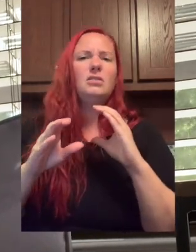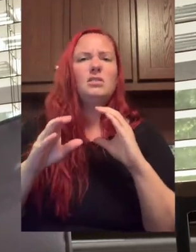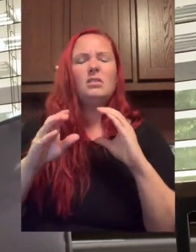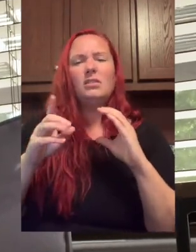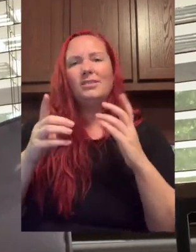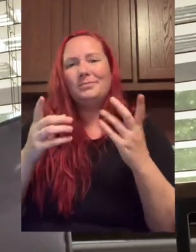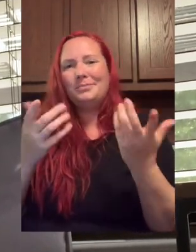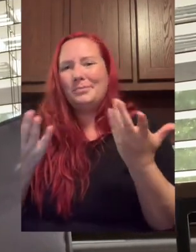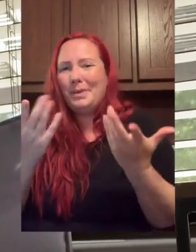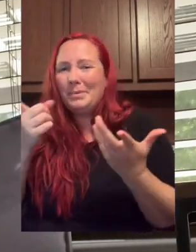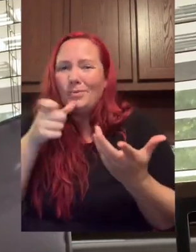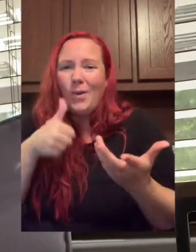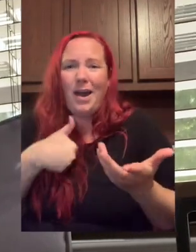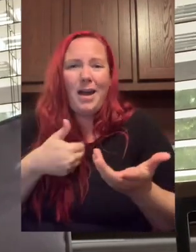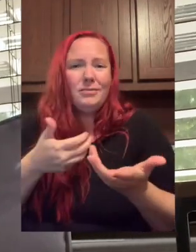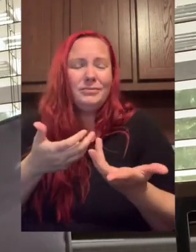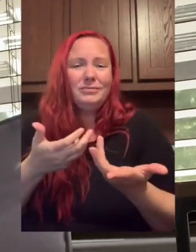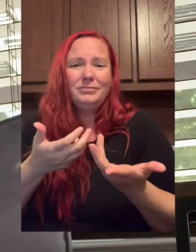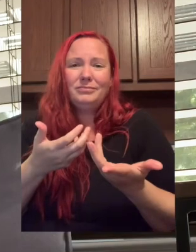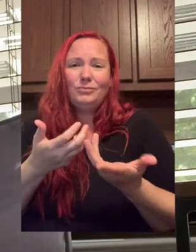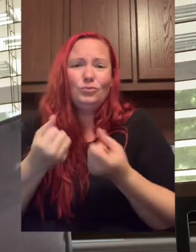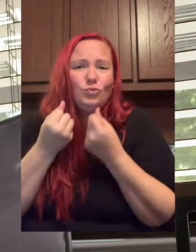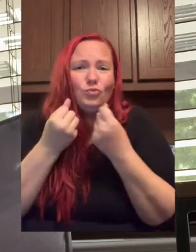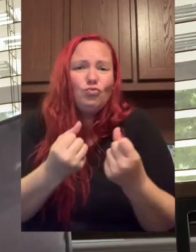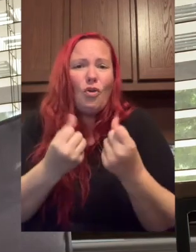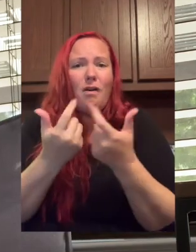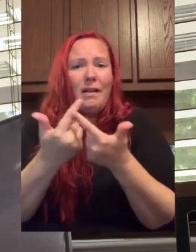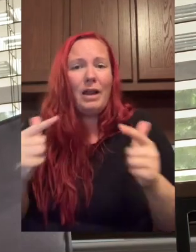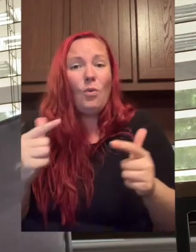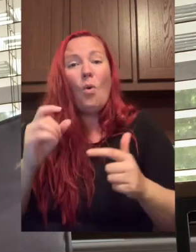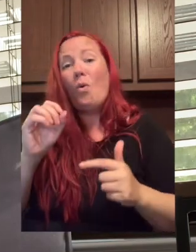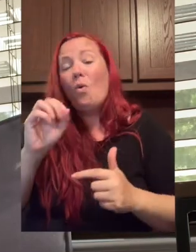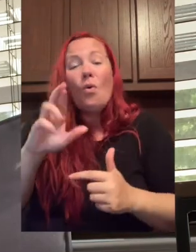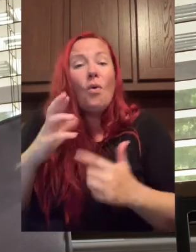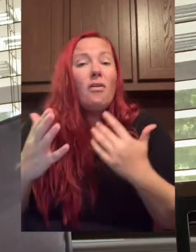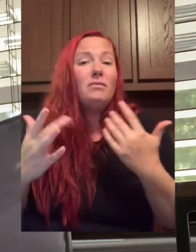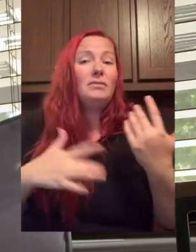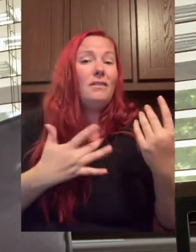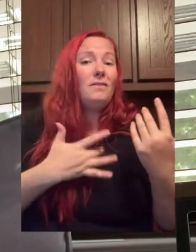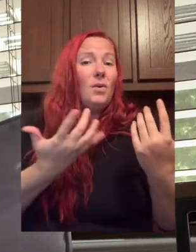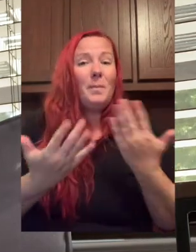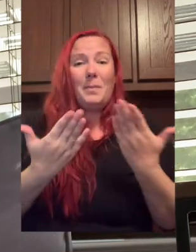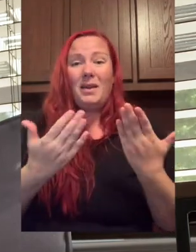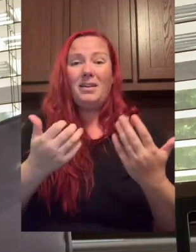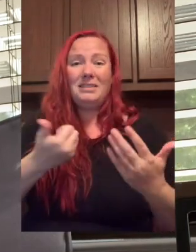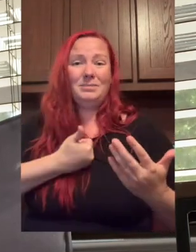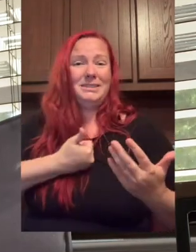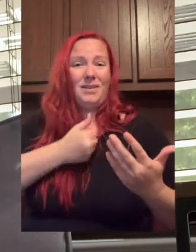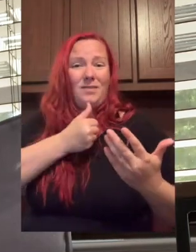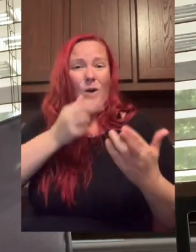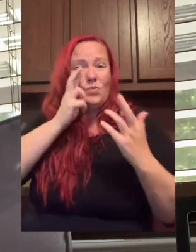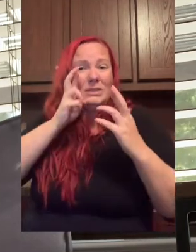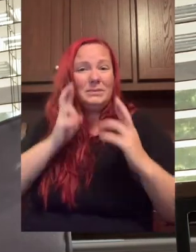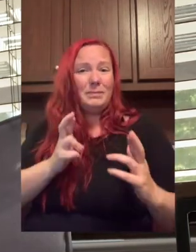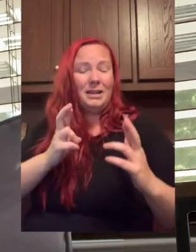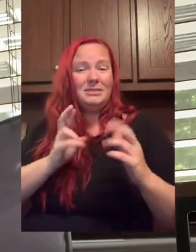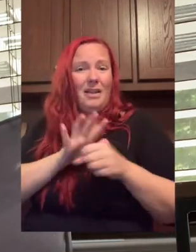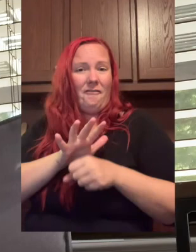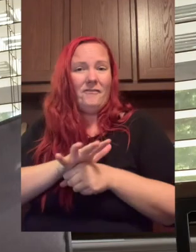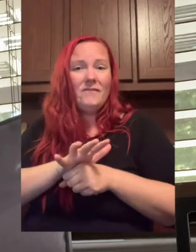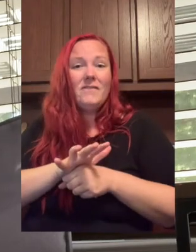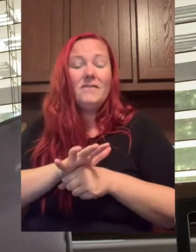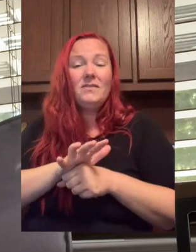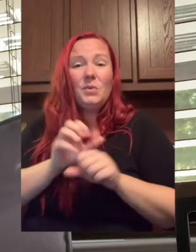for me, to realize that why am I advocating for leaving someone for having an affair, for not being able